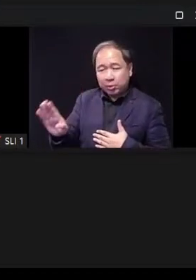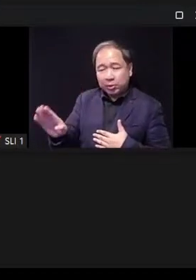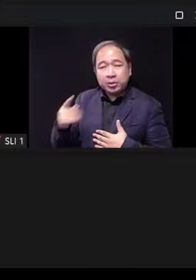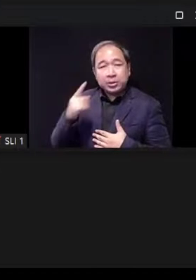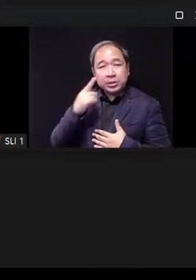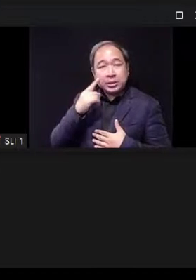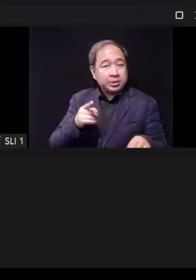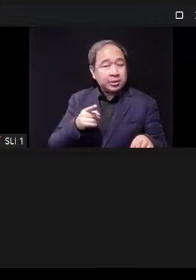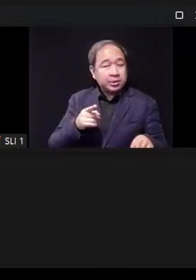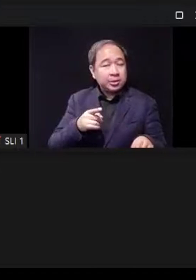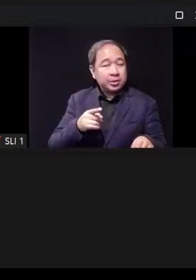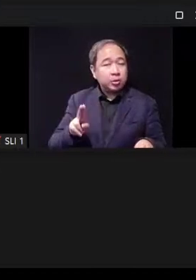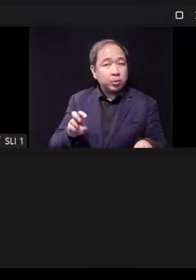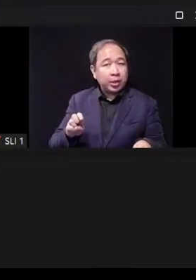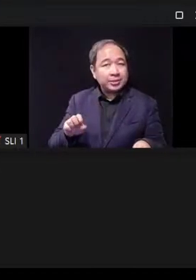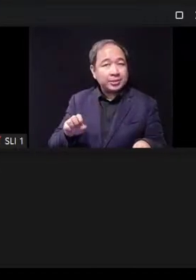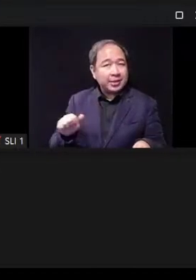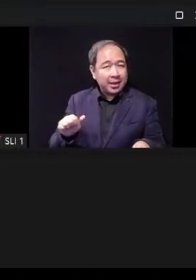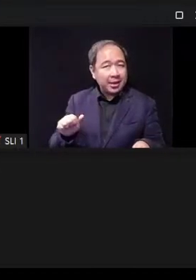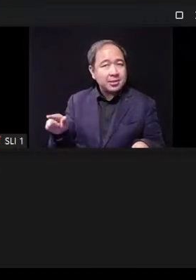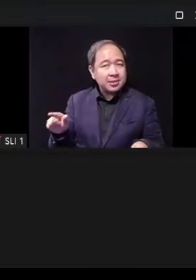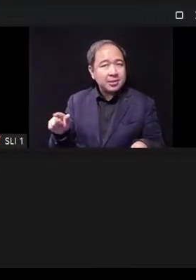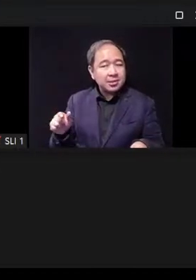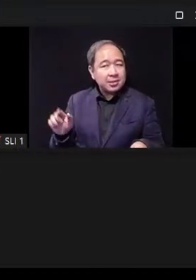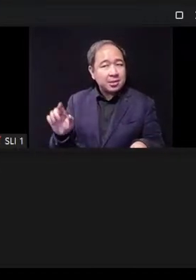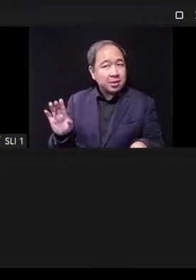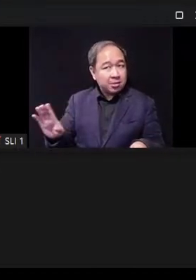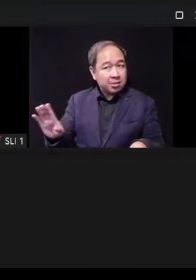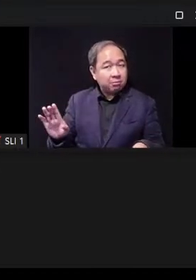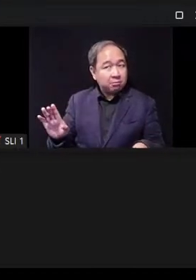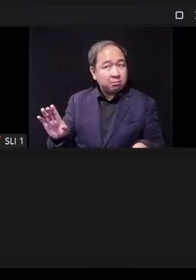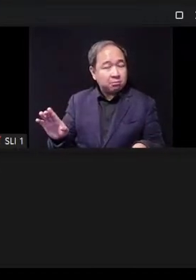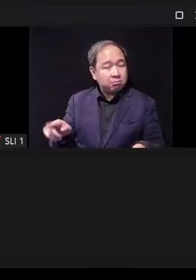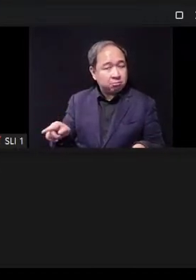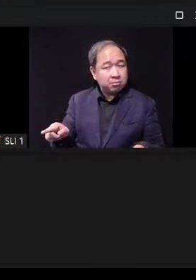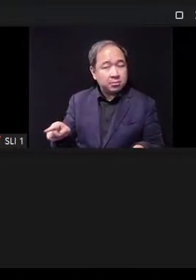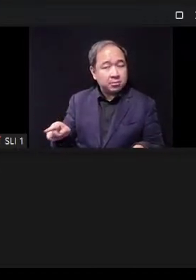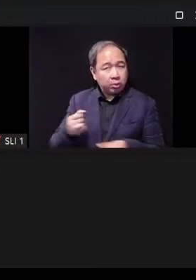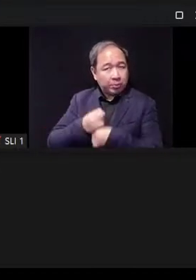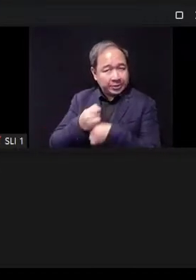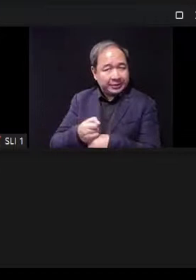delegate from the USA is okay with the